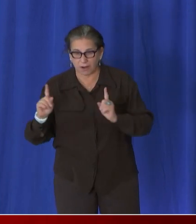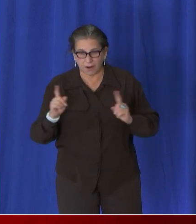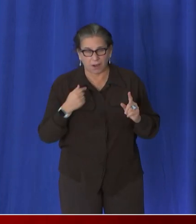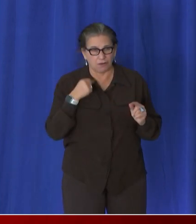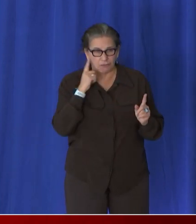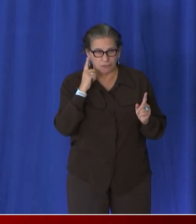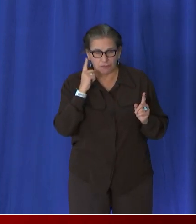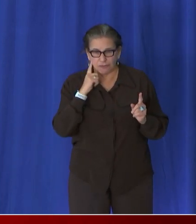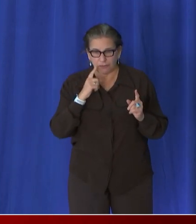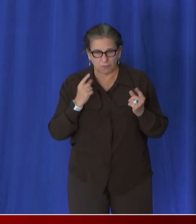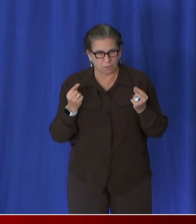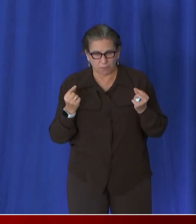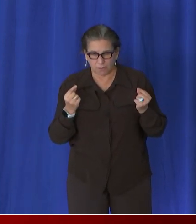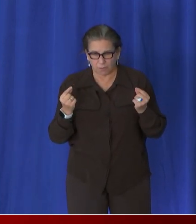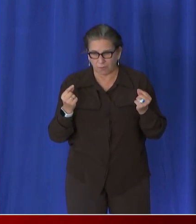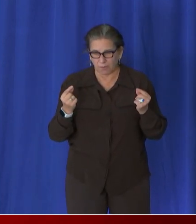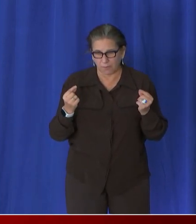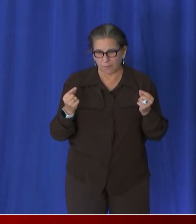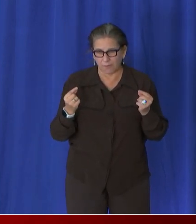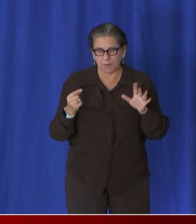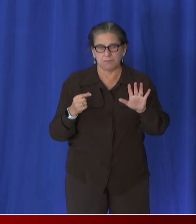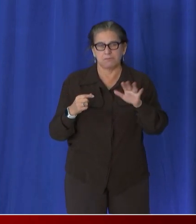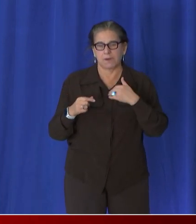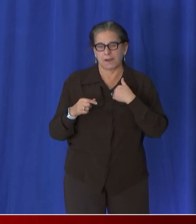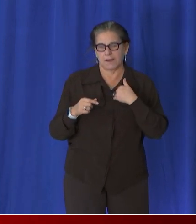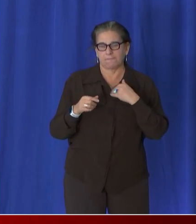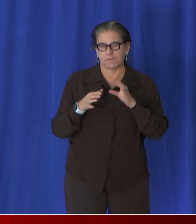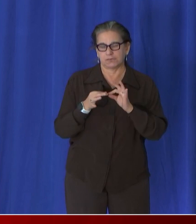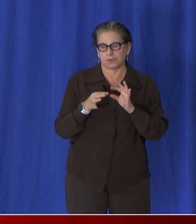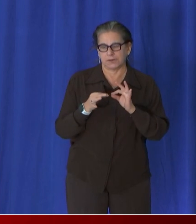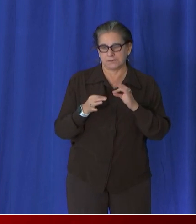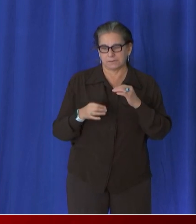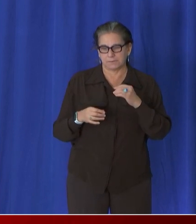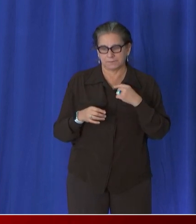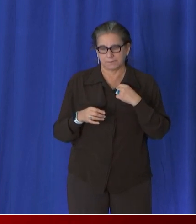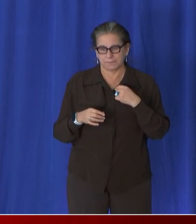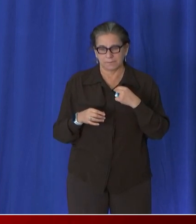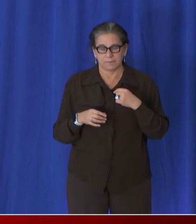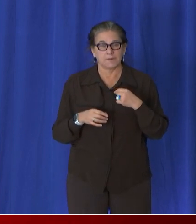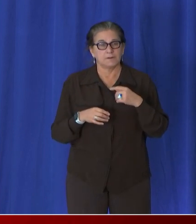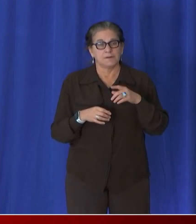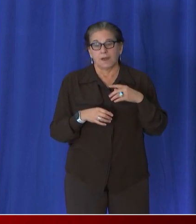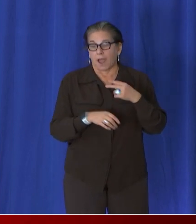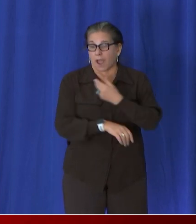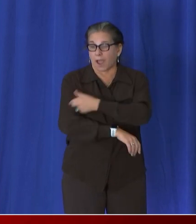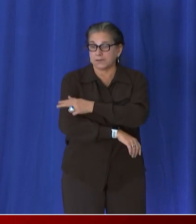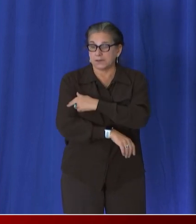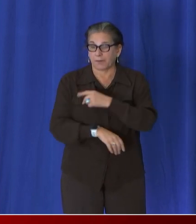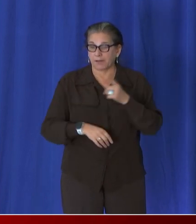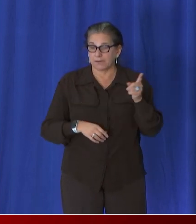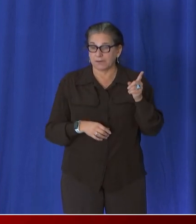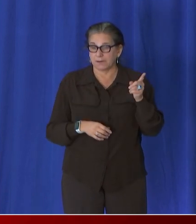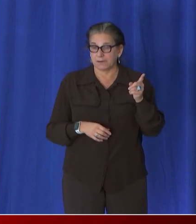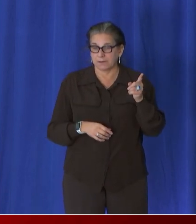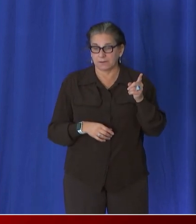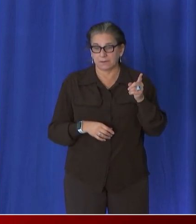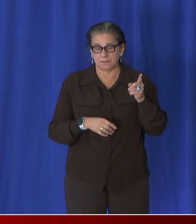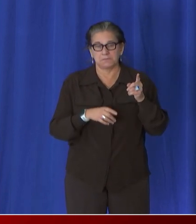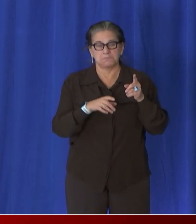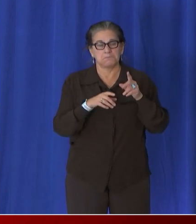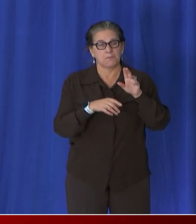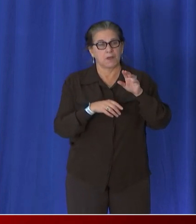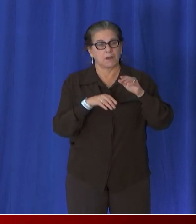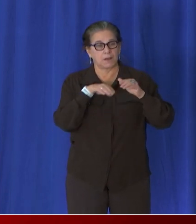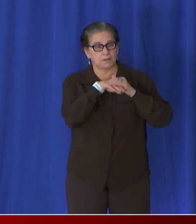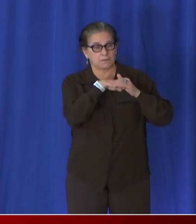is some good news to this, is that so far our hospitalization rates have stayed the same generally. We've also